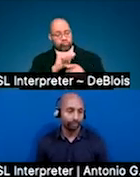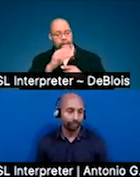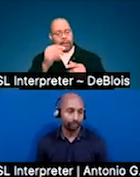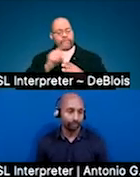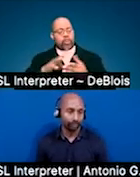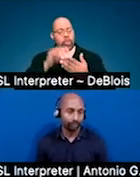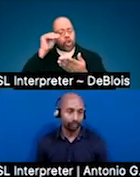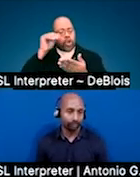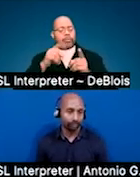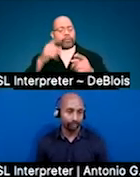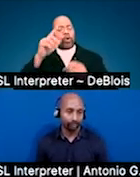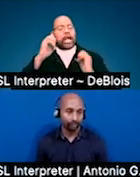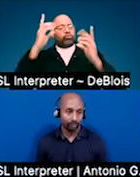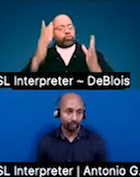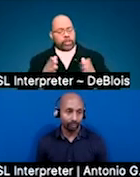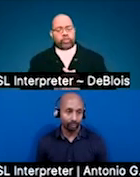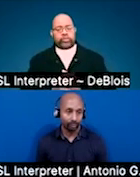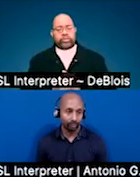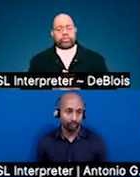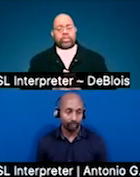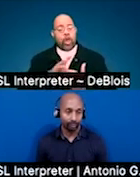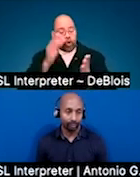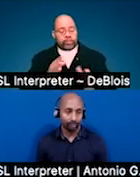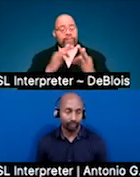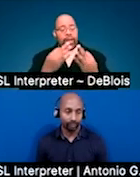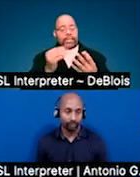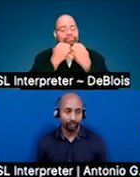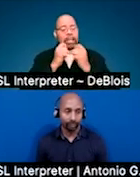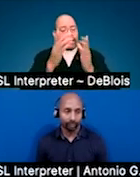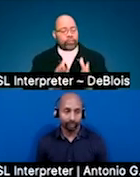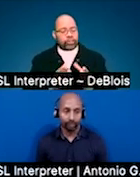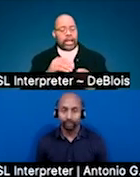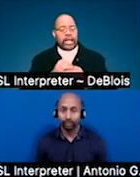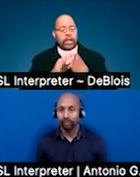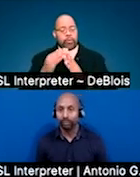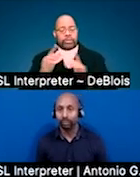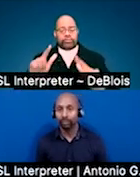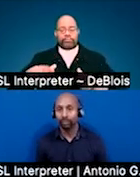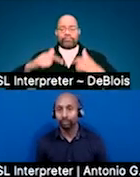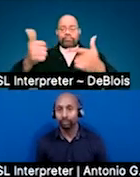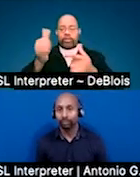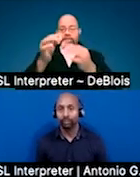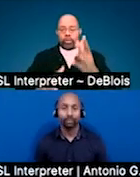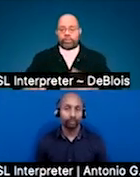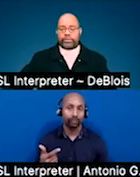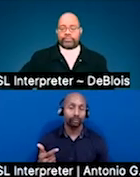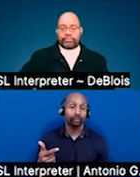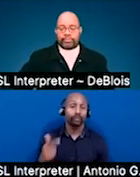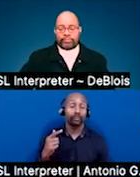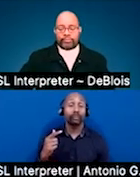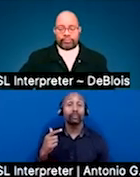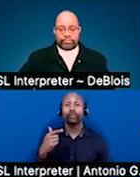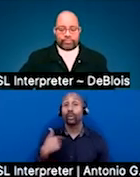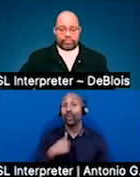learning opportunities for educators, learners, families and caregivers, and communities. We emphasize that this work will